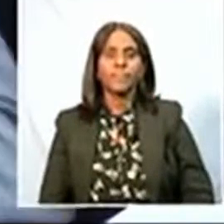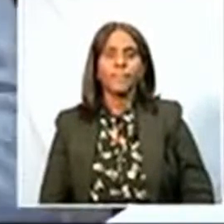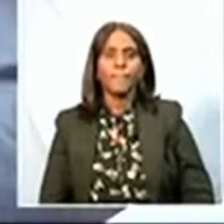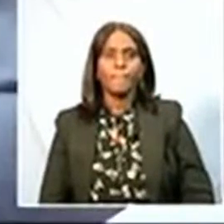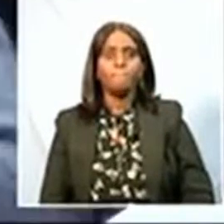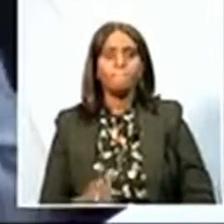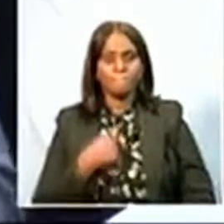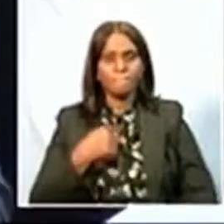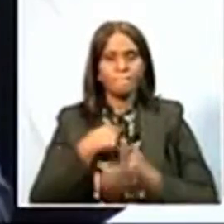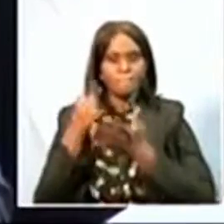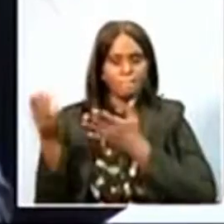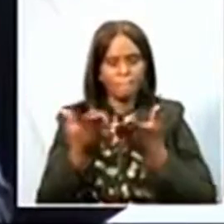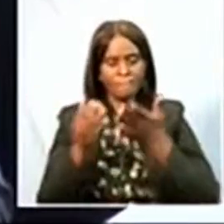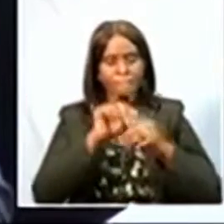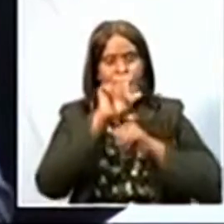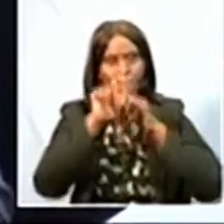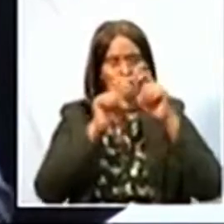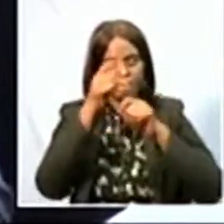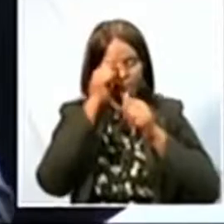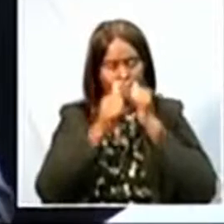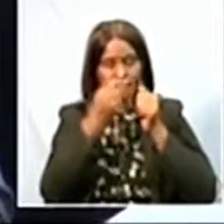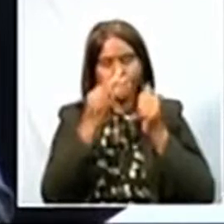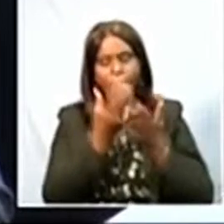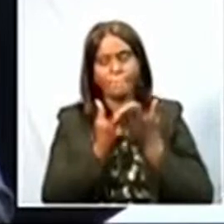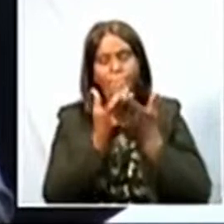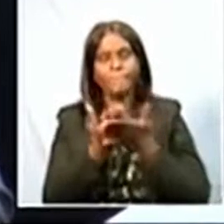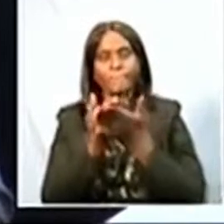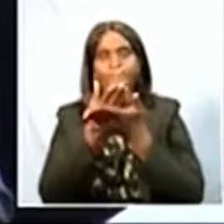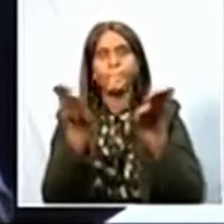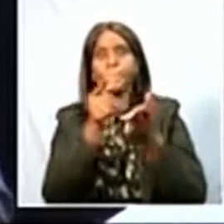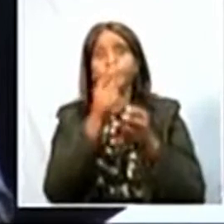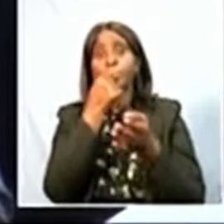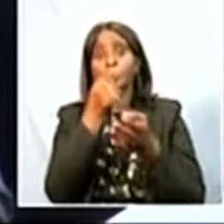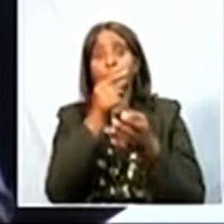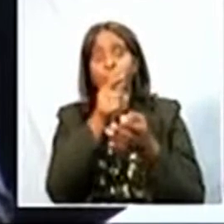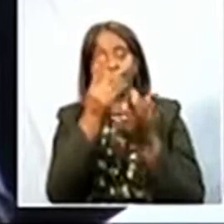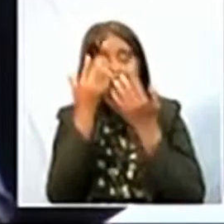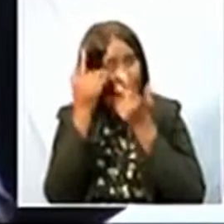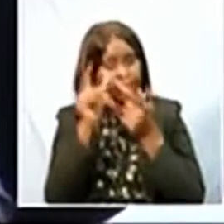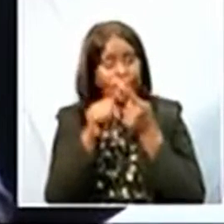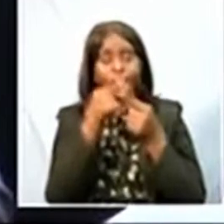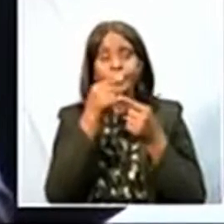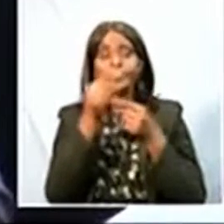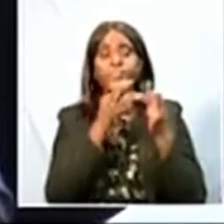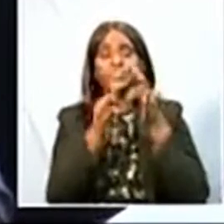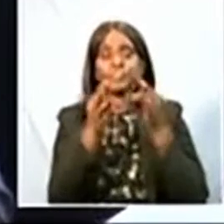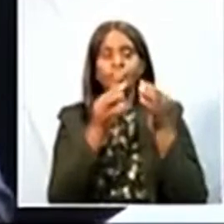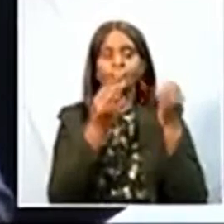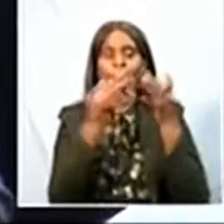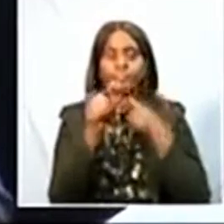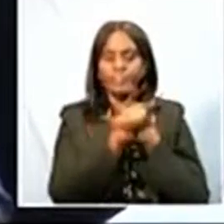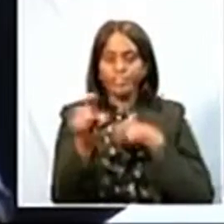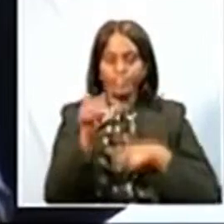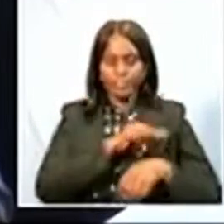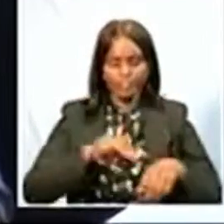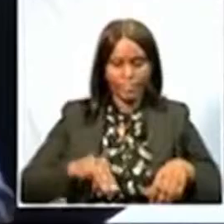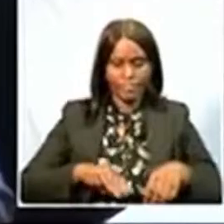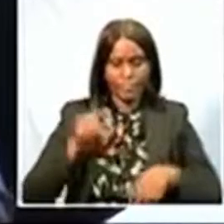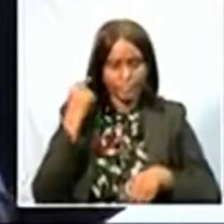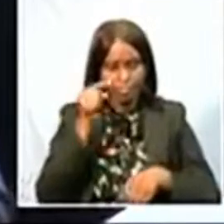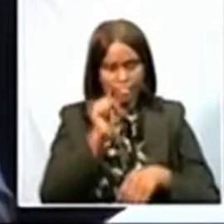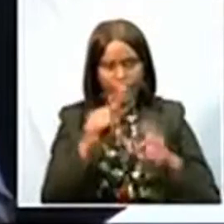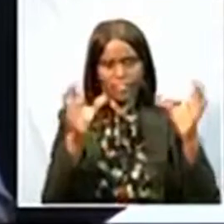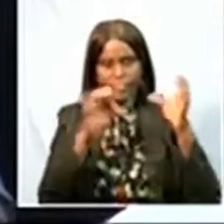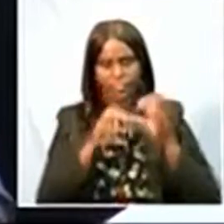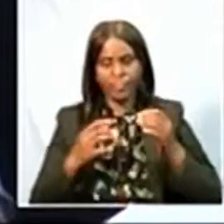I bring that question is because of your submission where you are saying you wish to state that the majority membership of these clubs